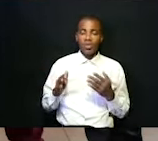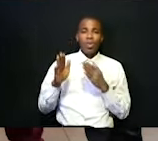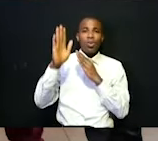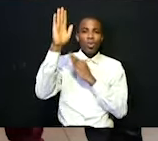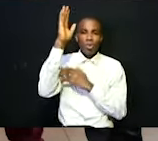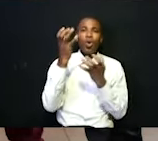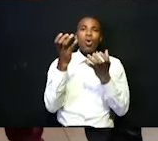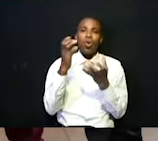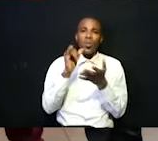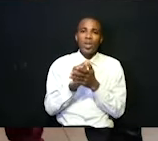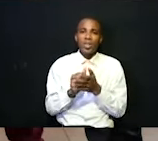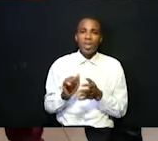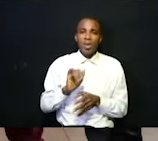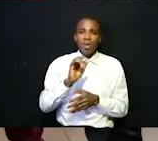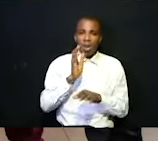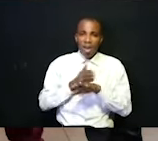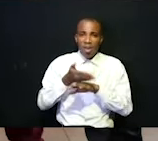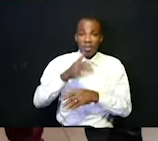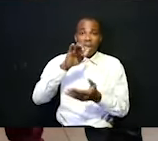godliness and godly offspring.